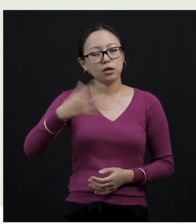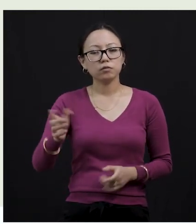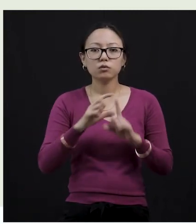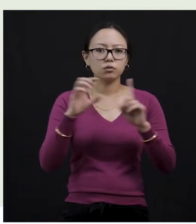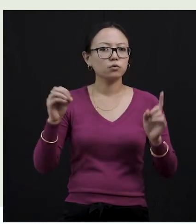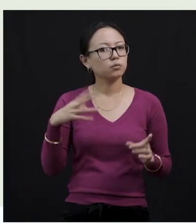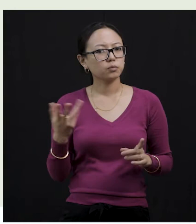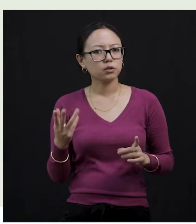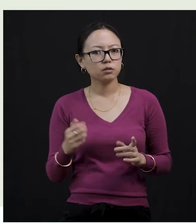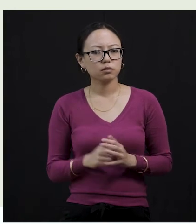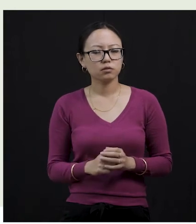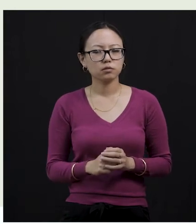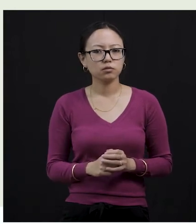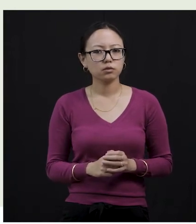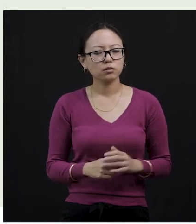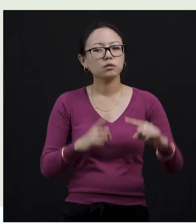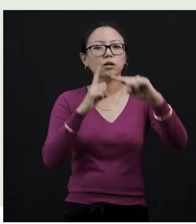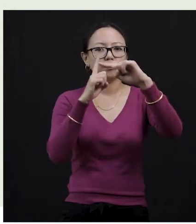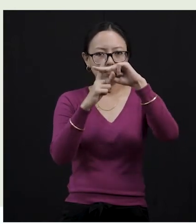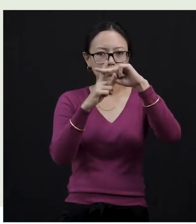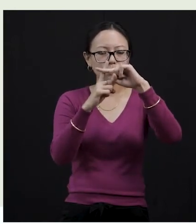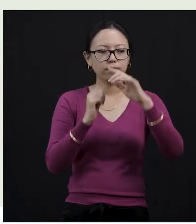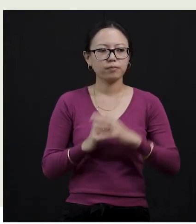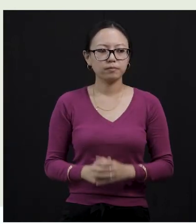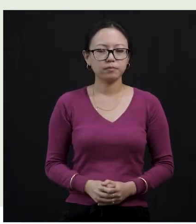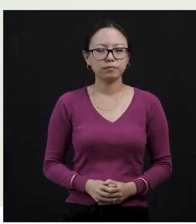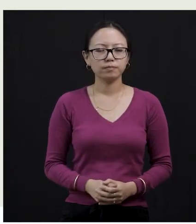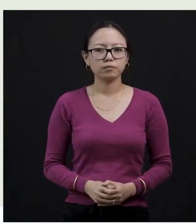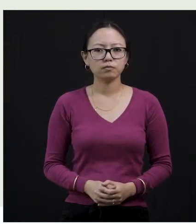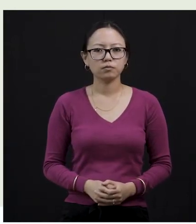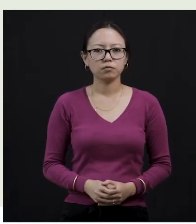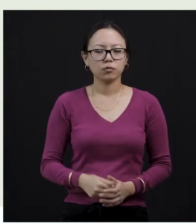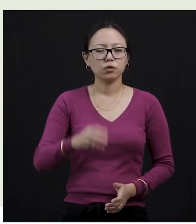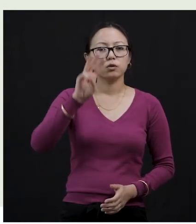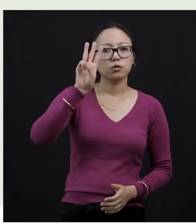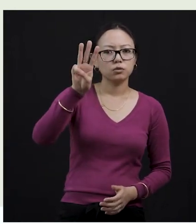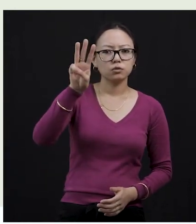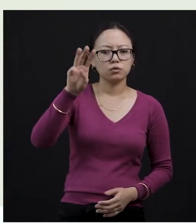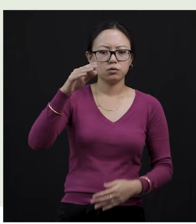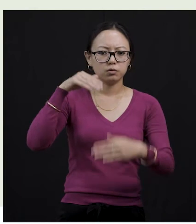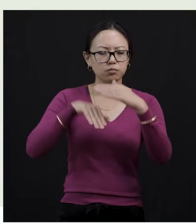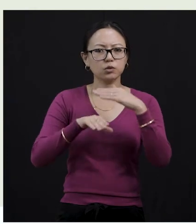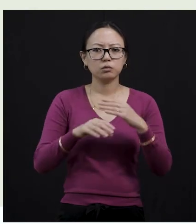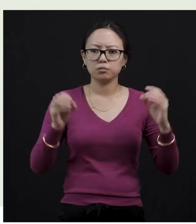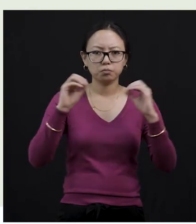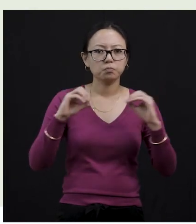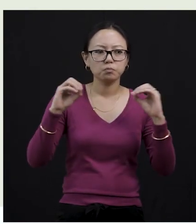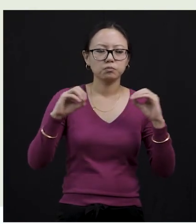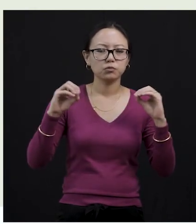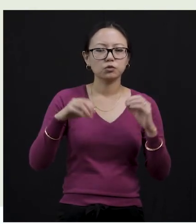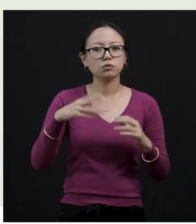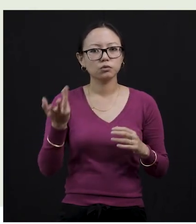you need to do? You need to add them up. Okay, so 3 and below that, you don't have any